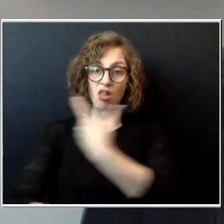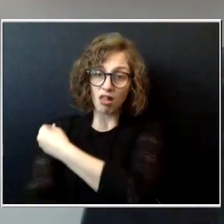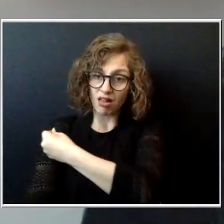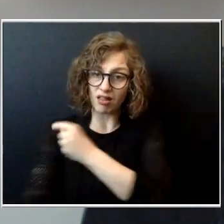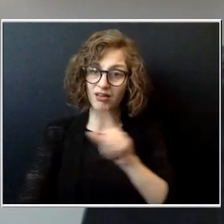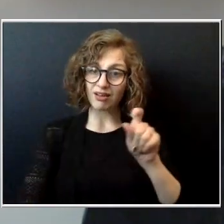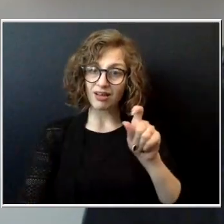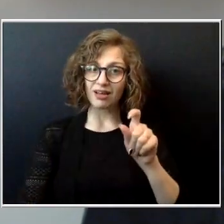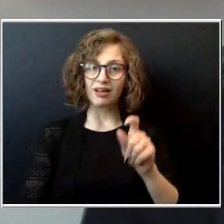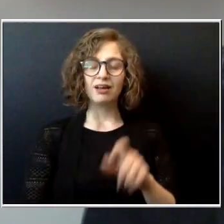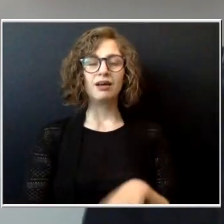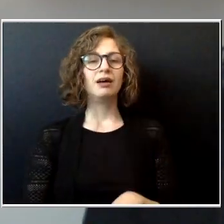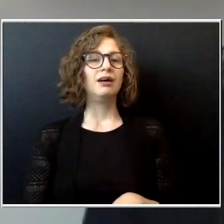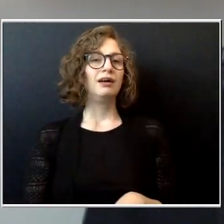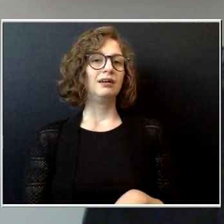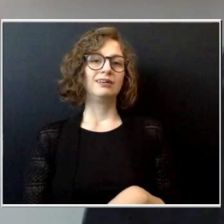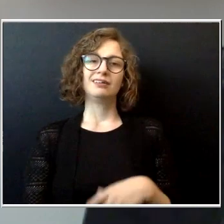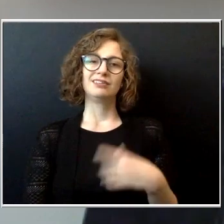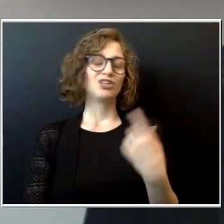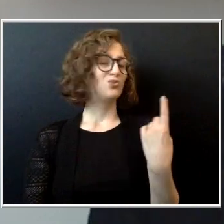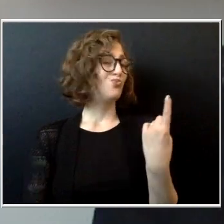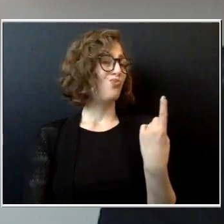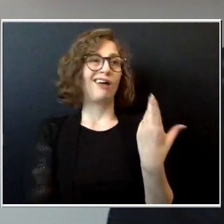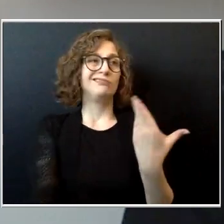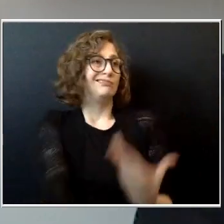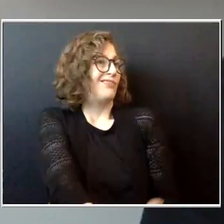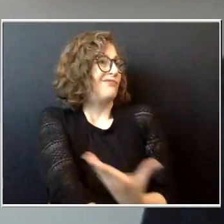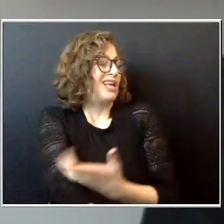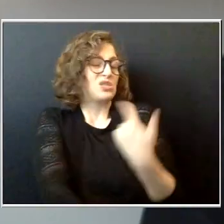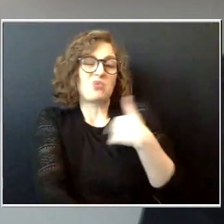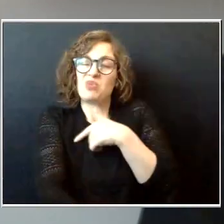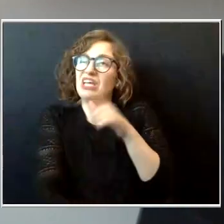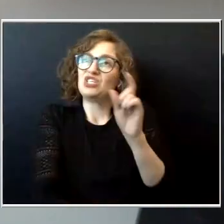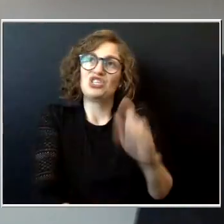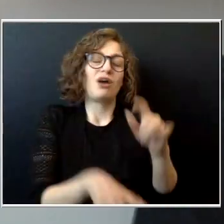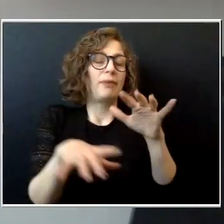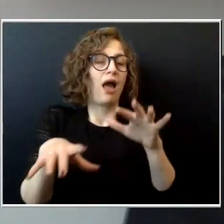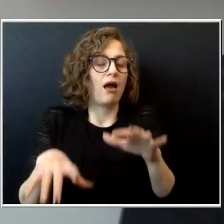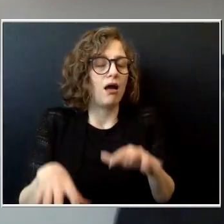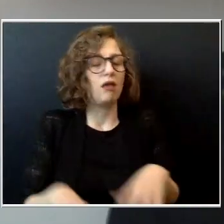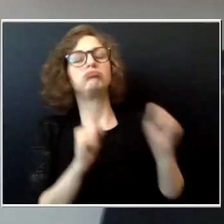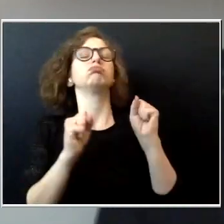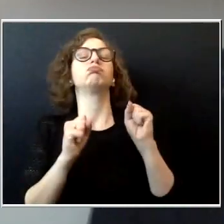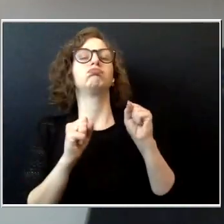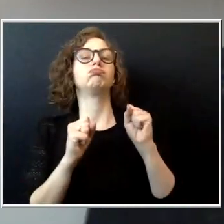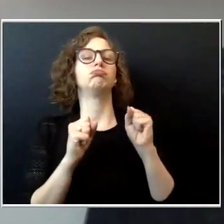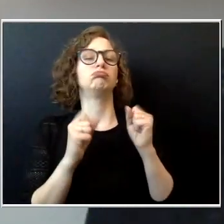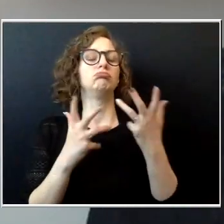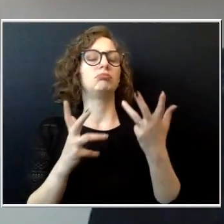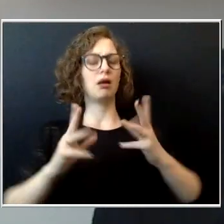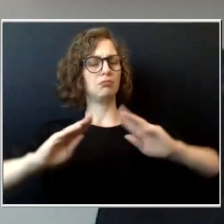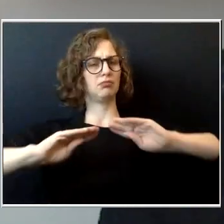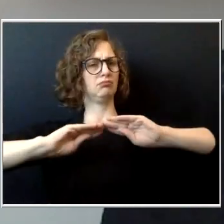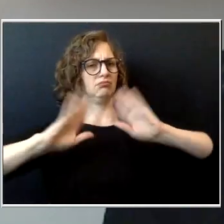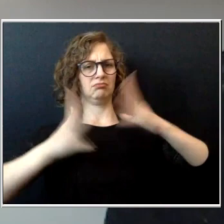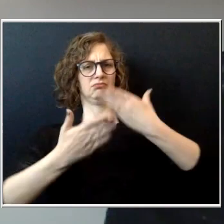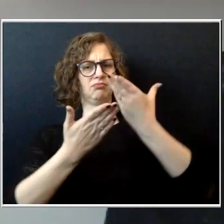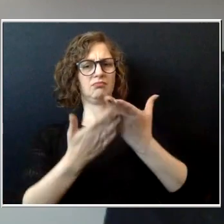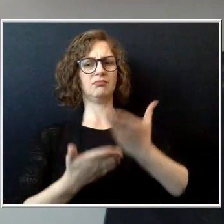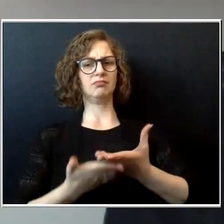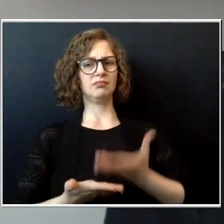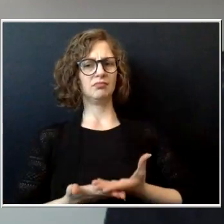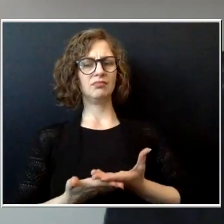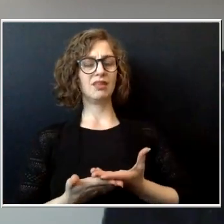It's just one of those advances that we should be embracing, and there is clear evidence that the HPV